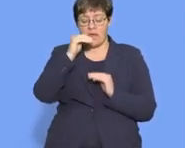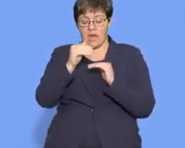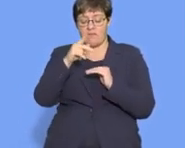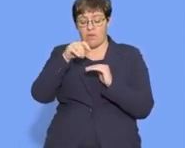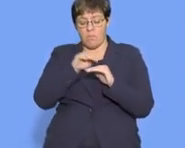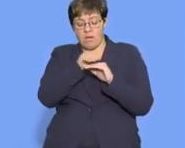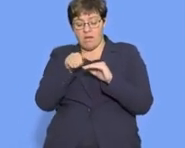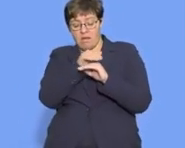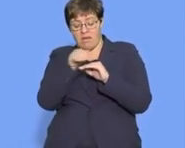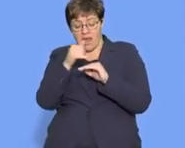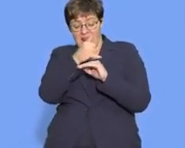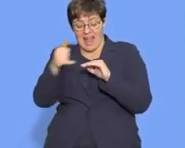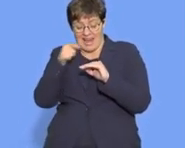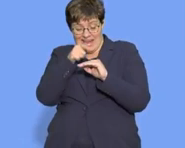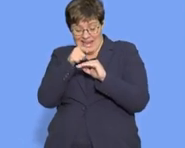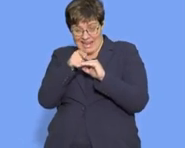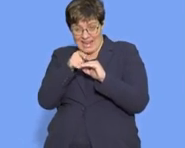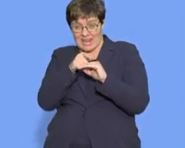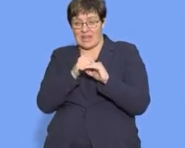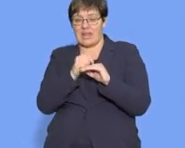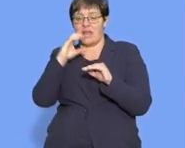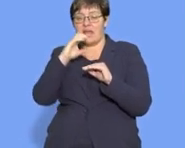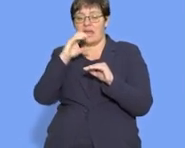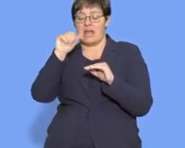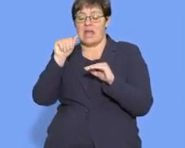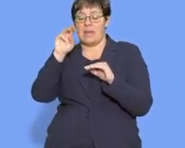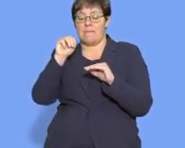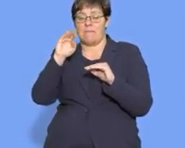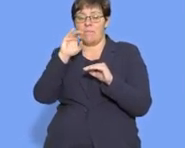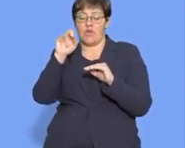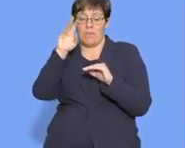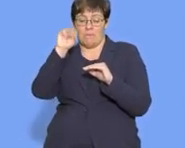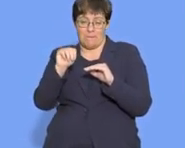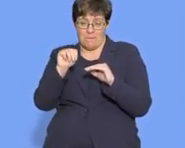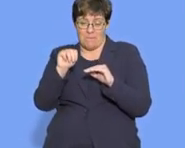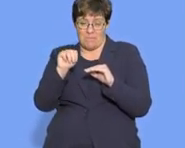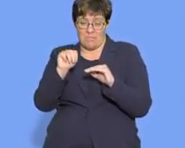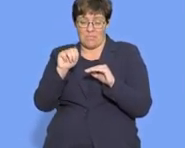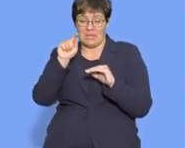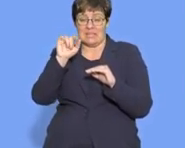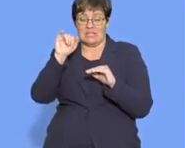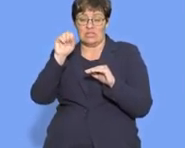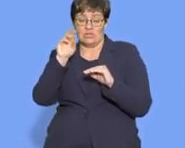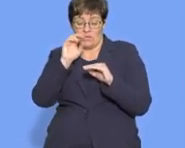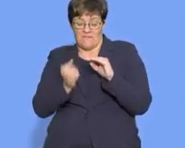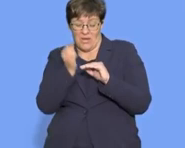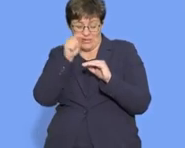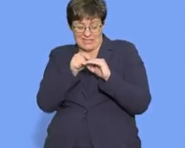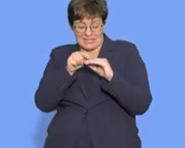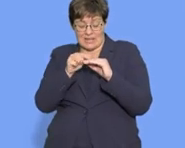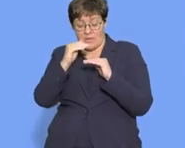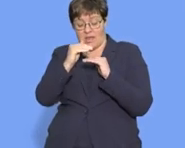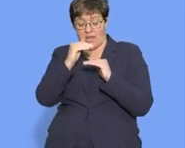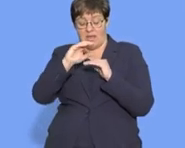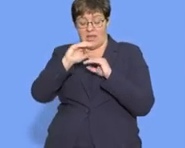that is where the cambium or meristematic tissue is found. So we've